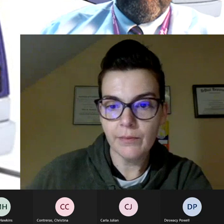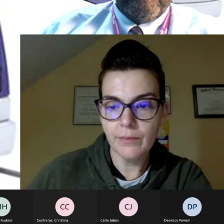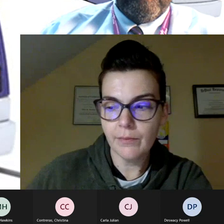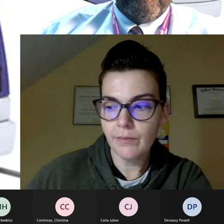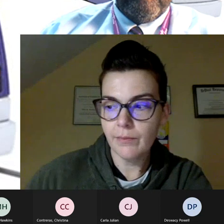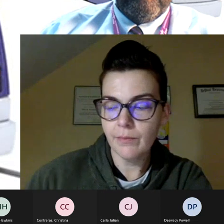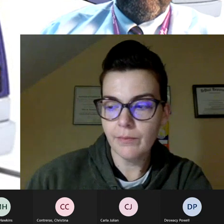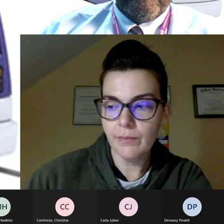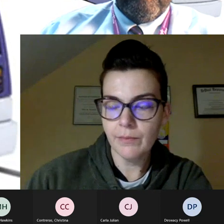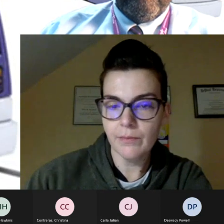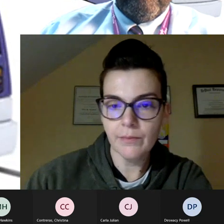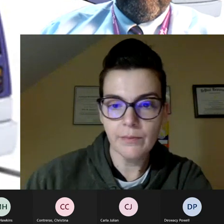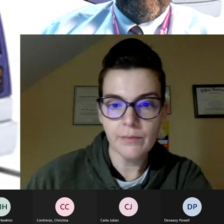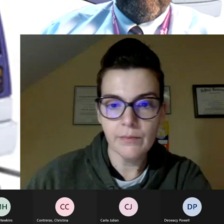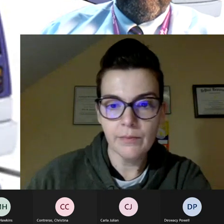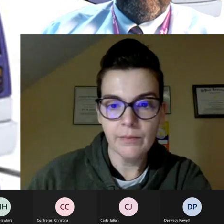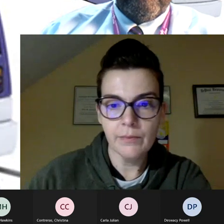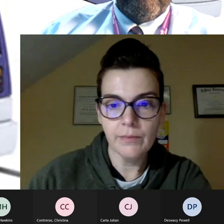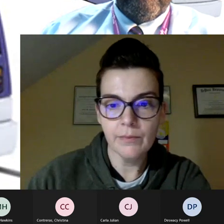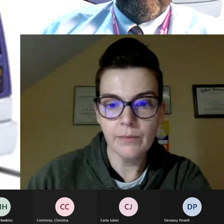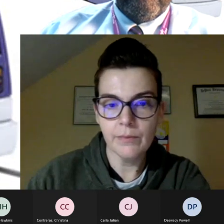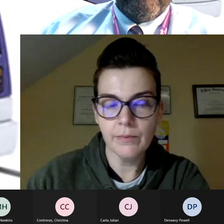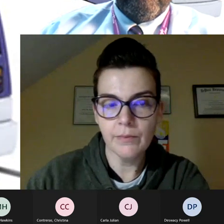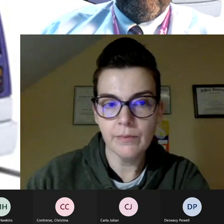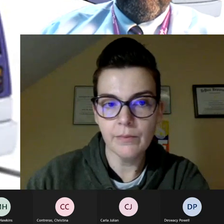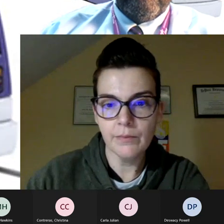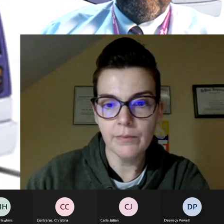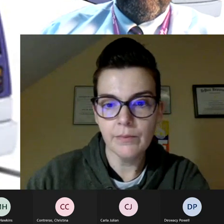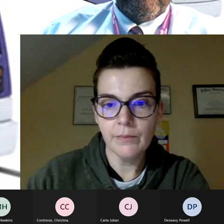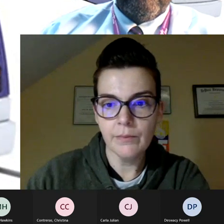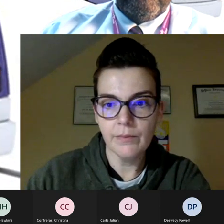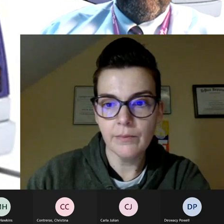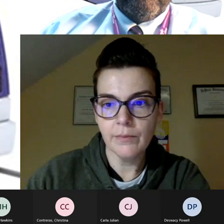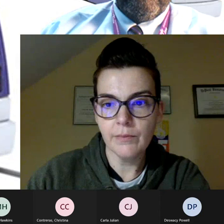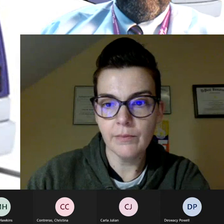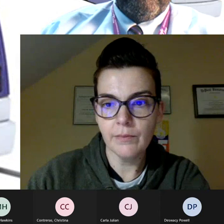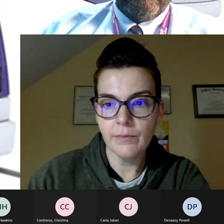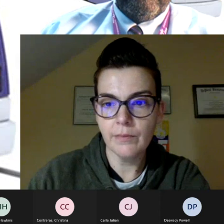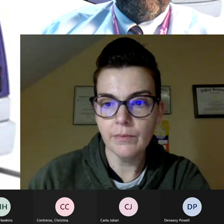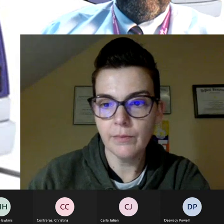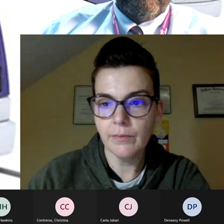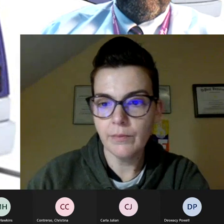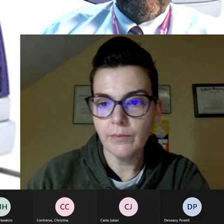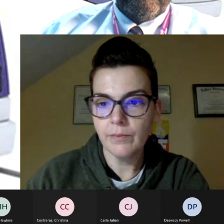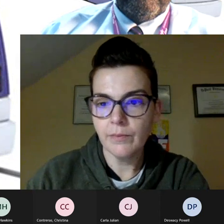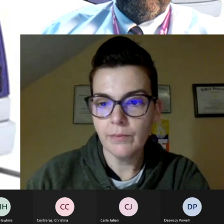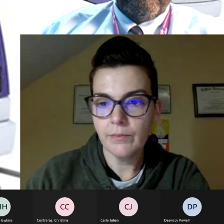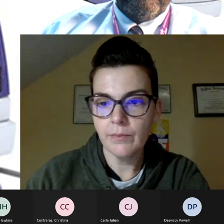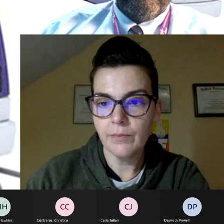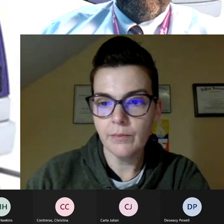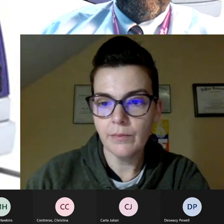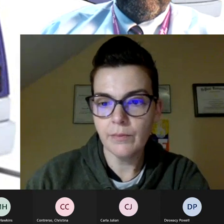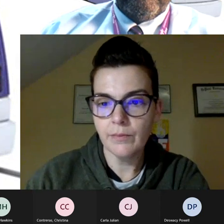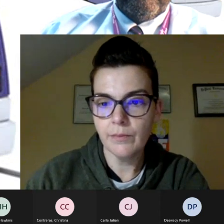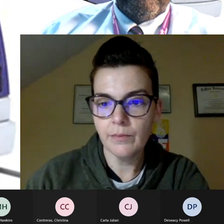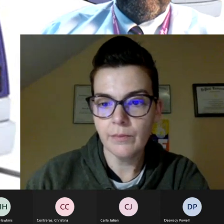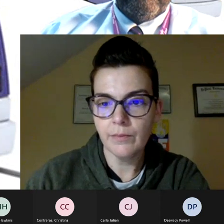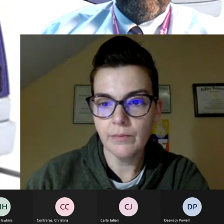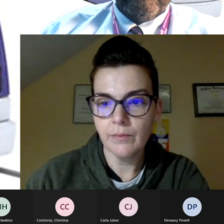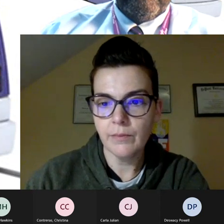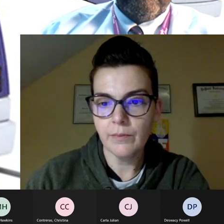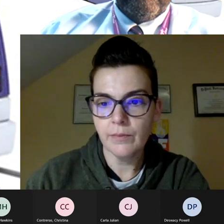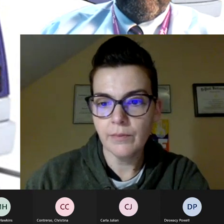to any findings. So in other words, yes, your pictures are extremely helpful because what it does is it allows us to reach out